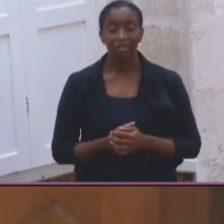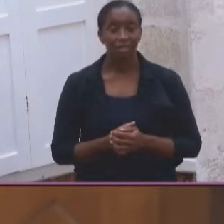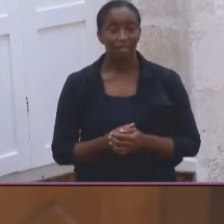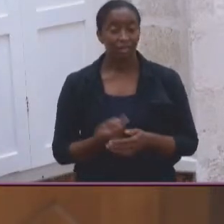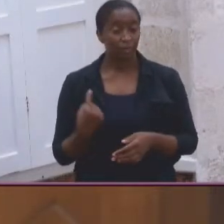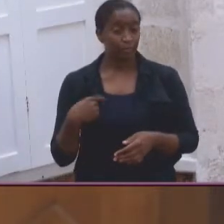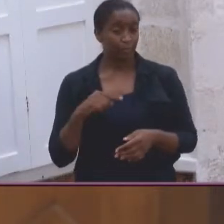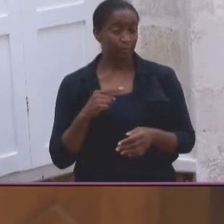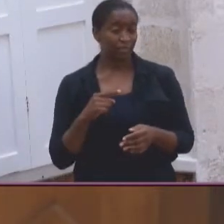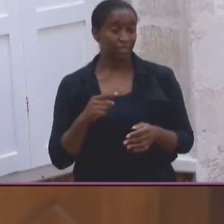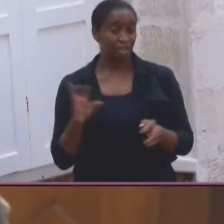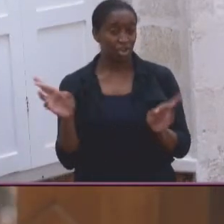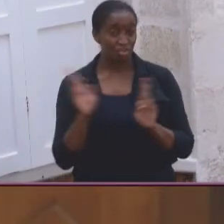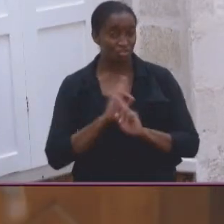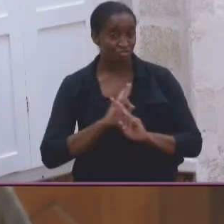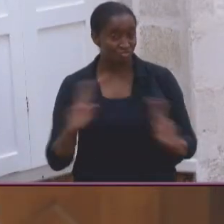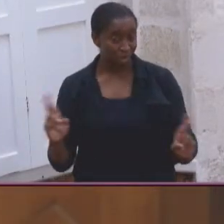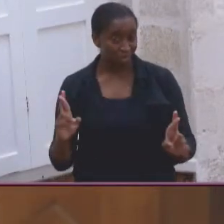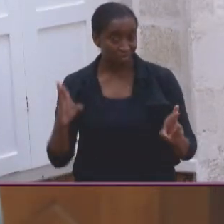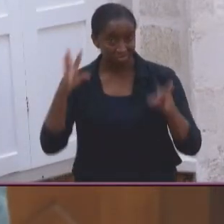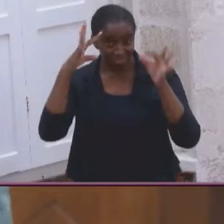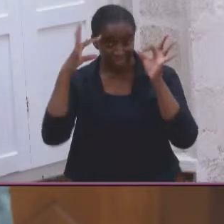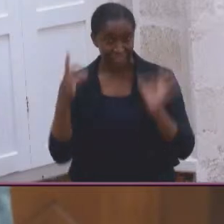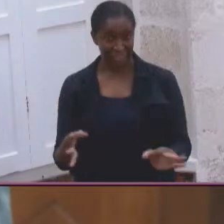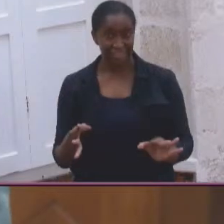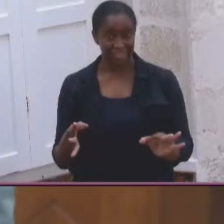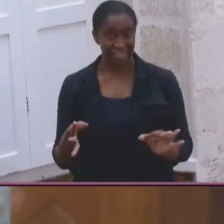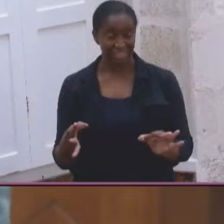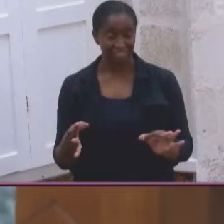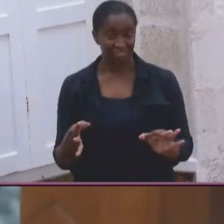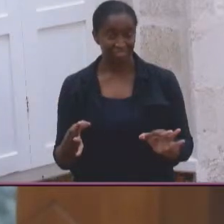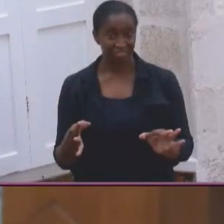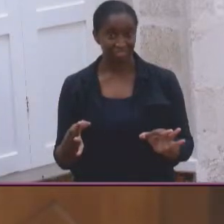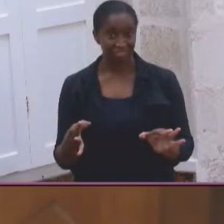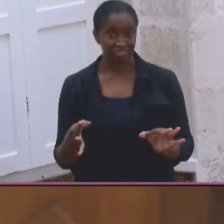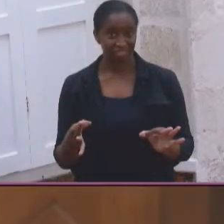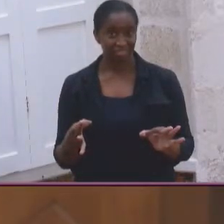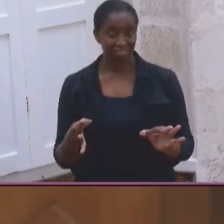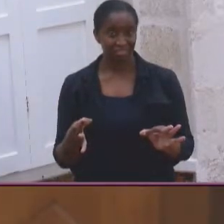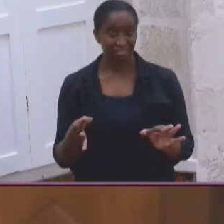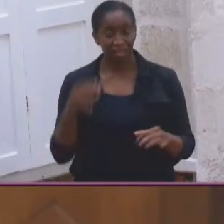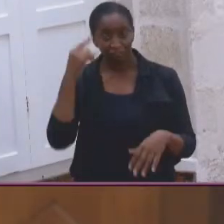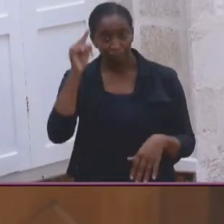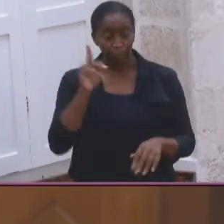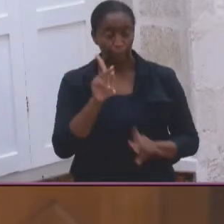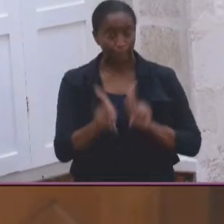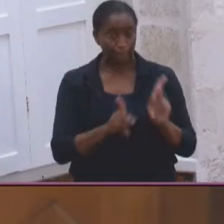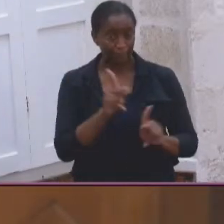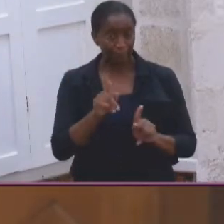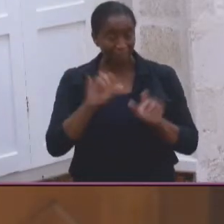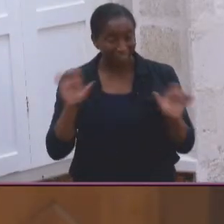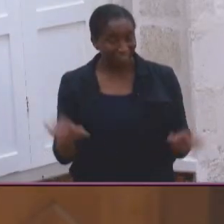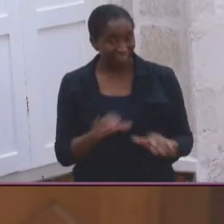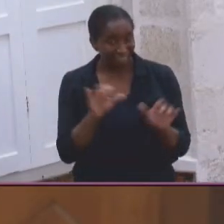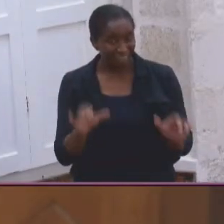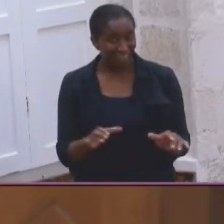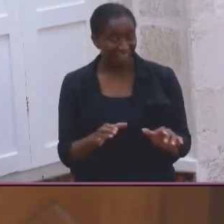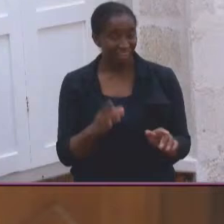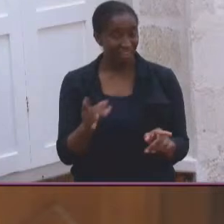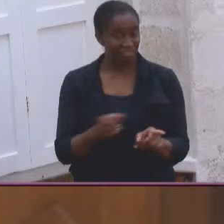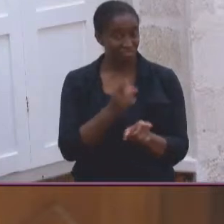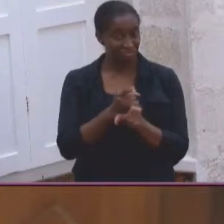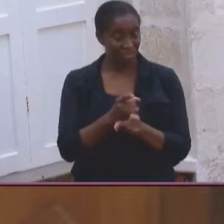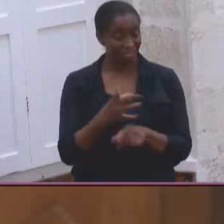are necessary for good behavior, for human cleanliness? Are we prepared to encourage